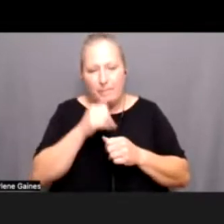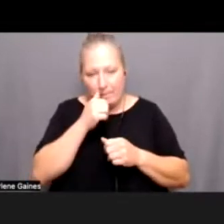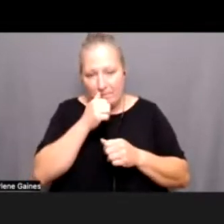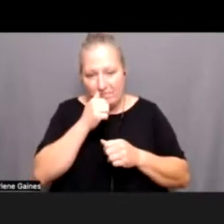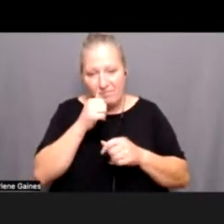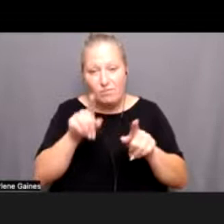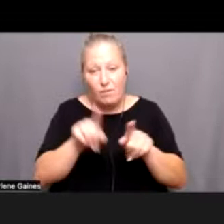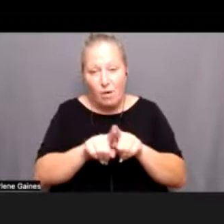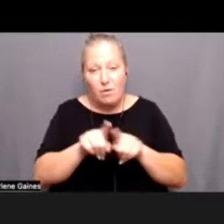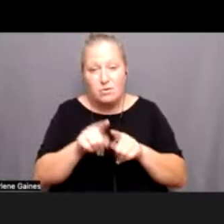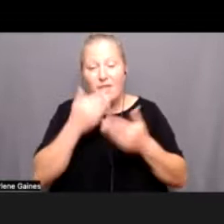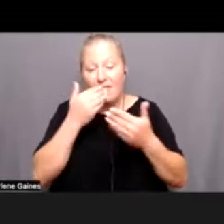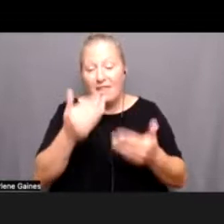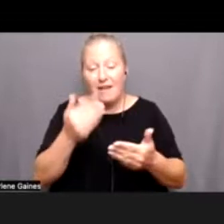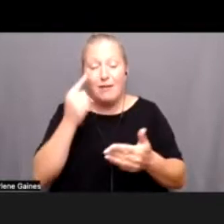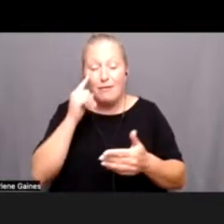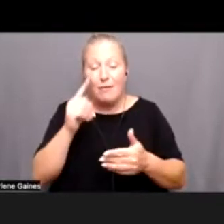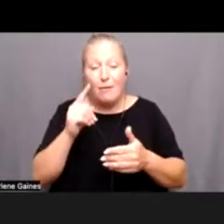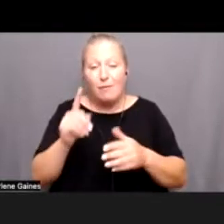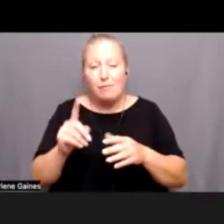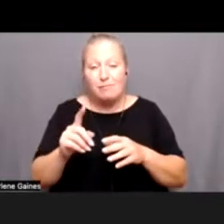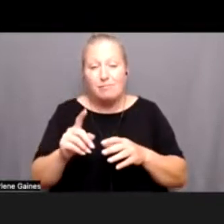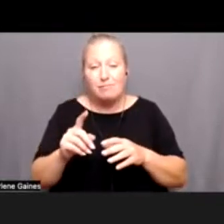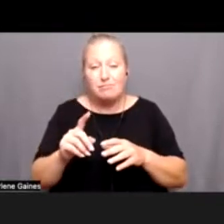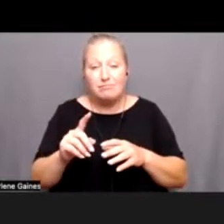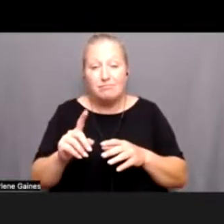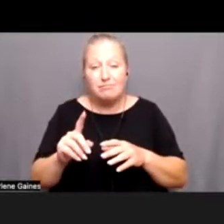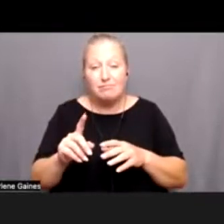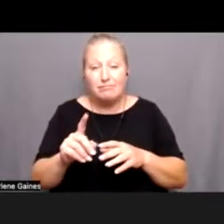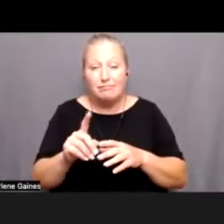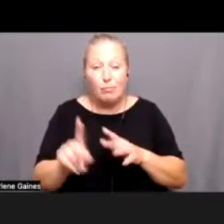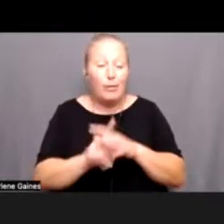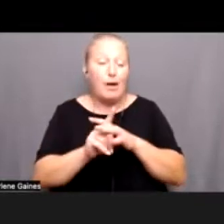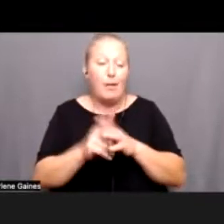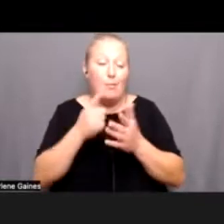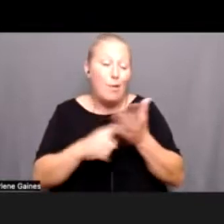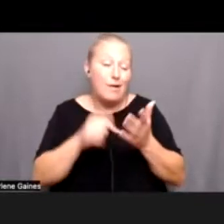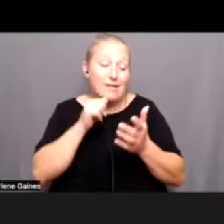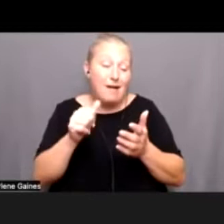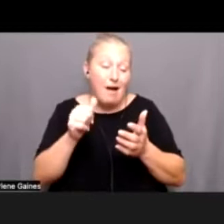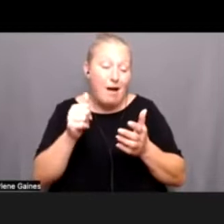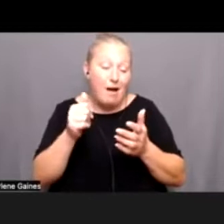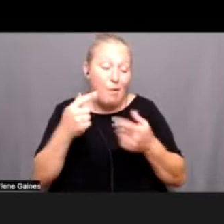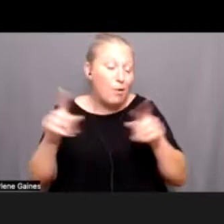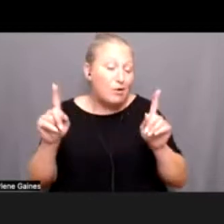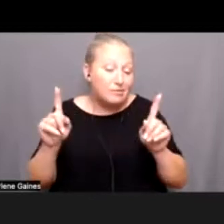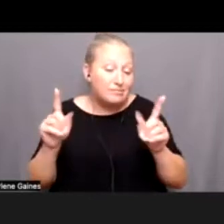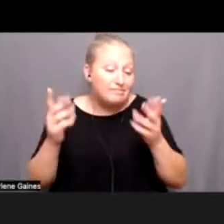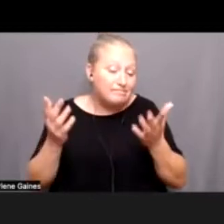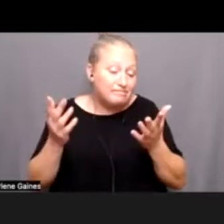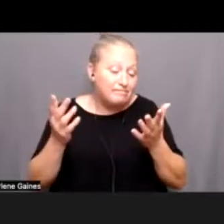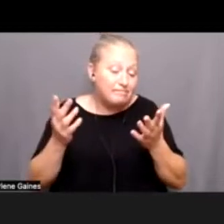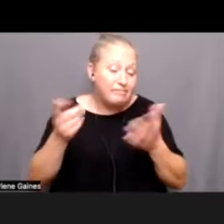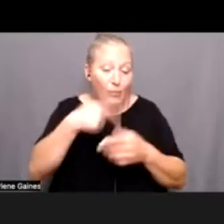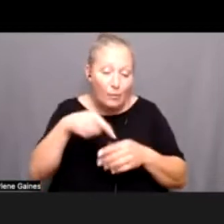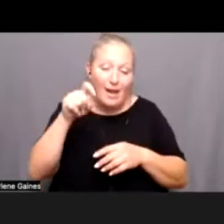I also thank you for bringing forward, you know, what's not necessarily working. I mean, we have to be